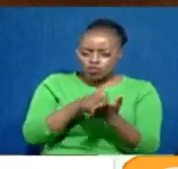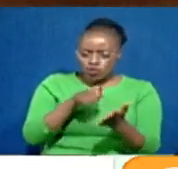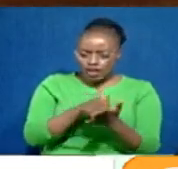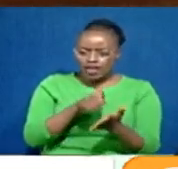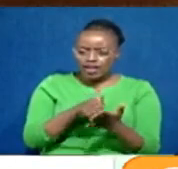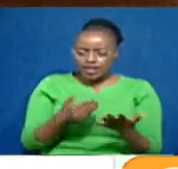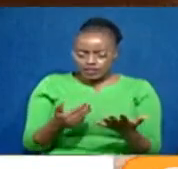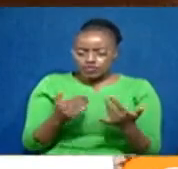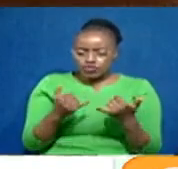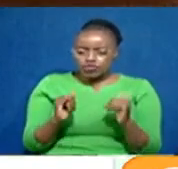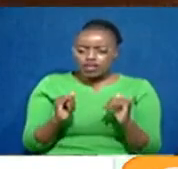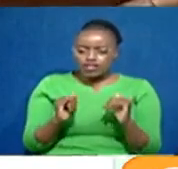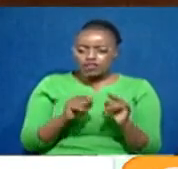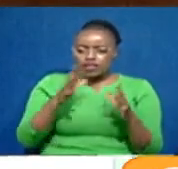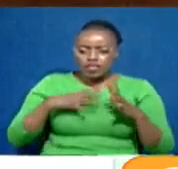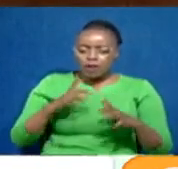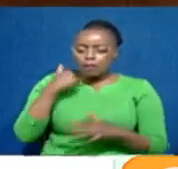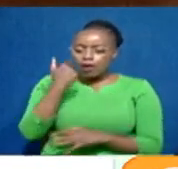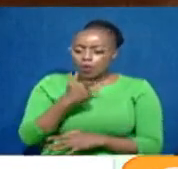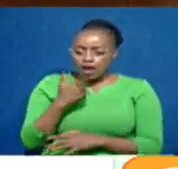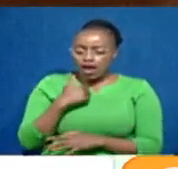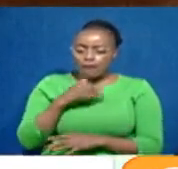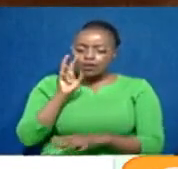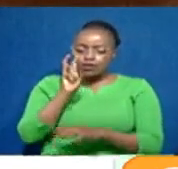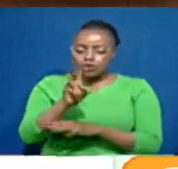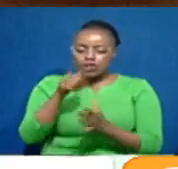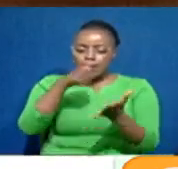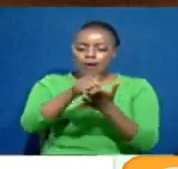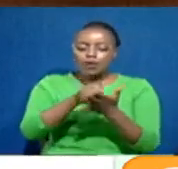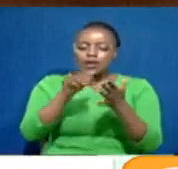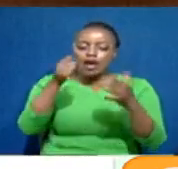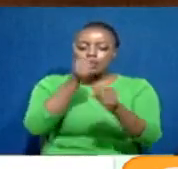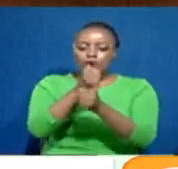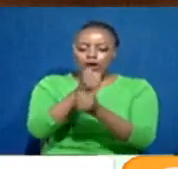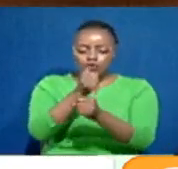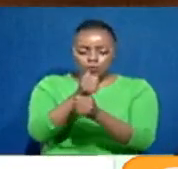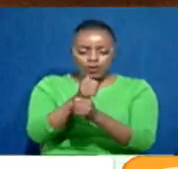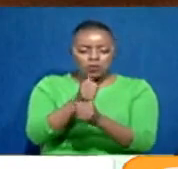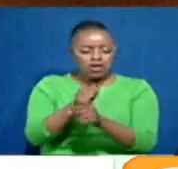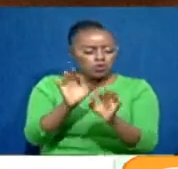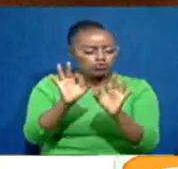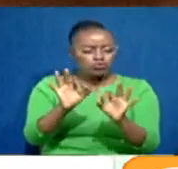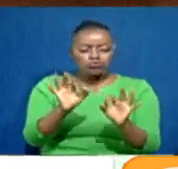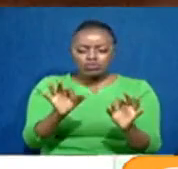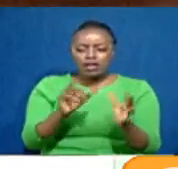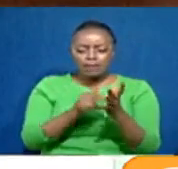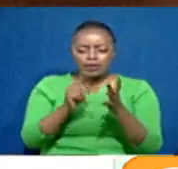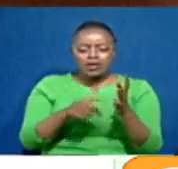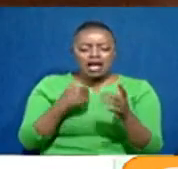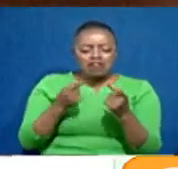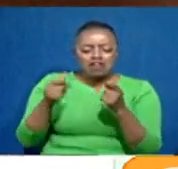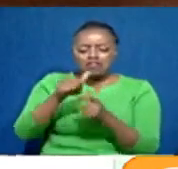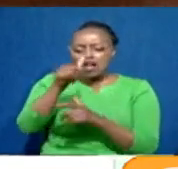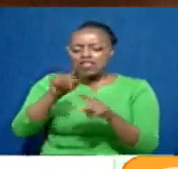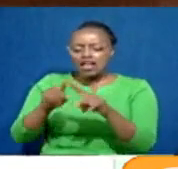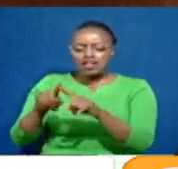least to those of us who have been observing Makueni and how they have gone about their business. So, and there are a number